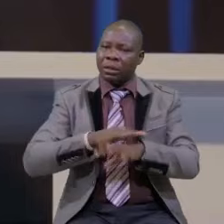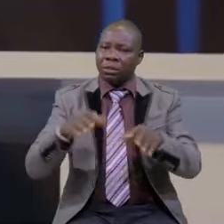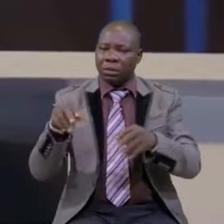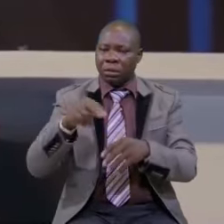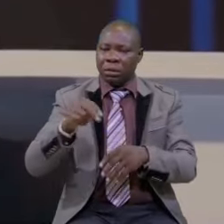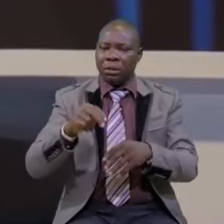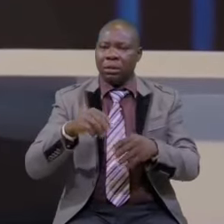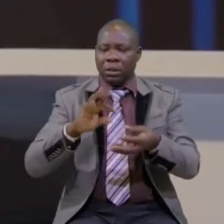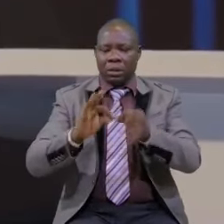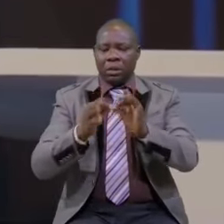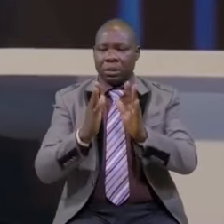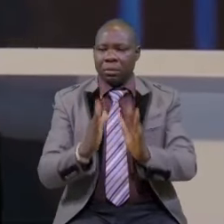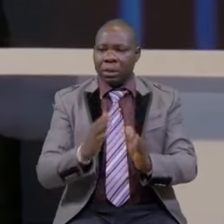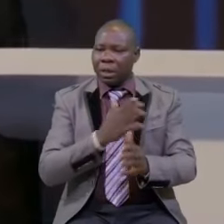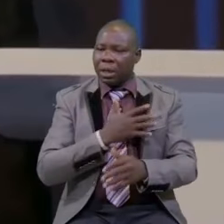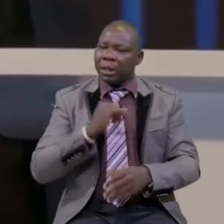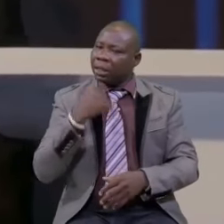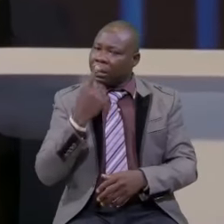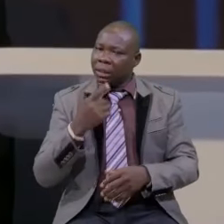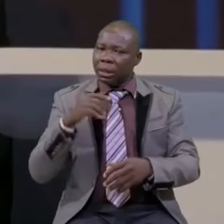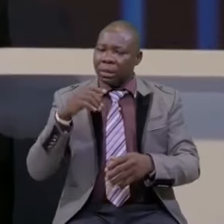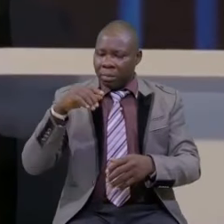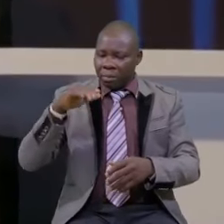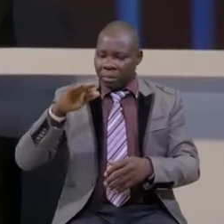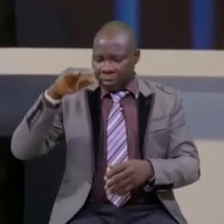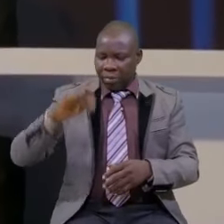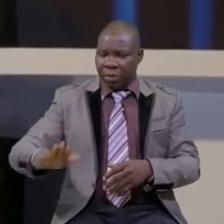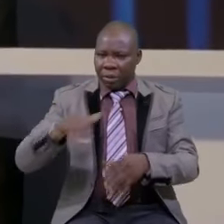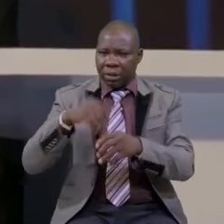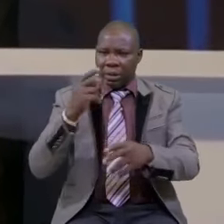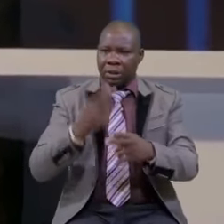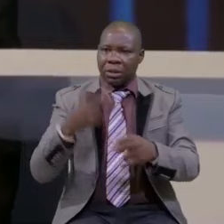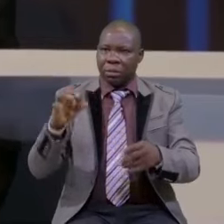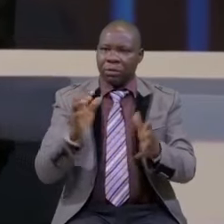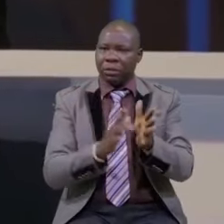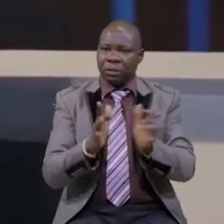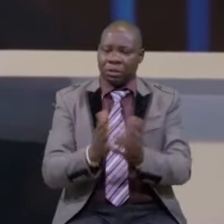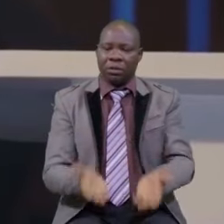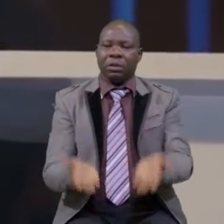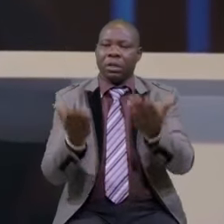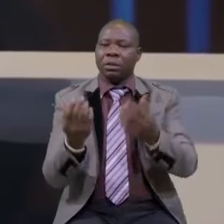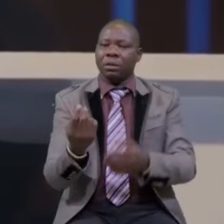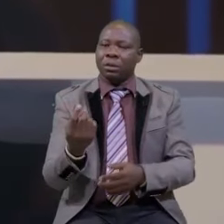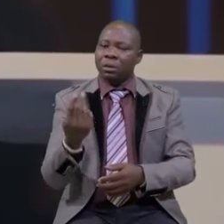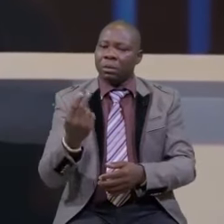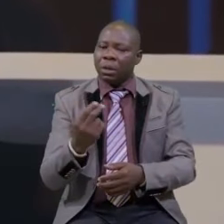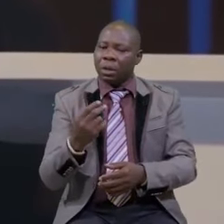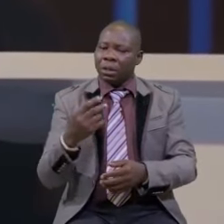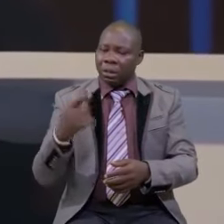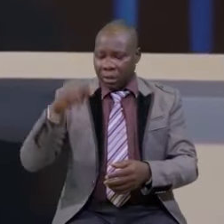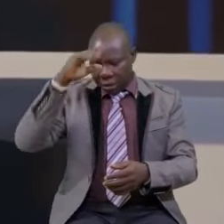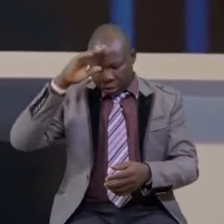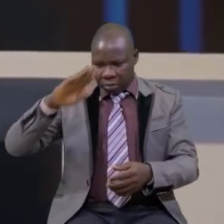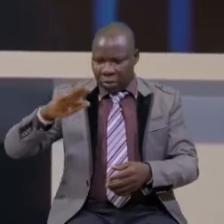get up. Understand? The boy did not understand the English. I did not understand his